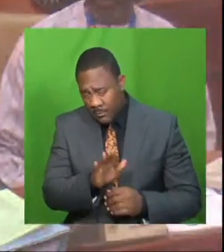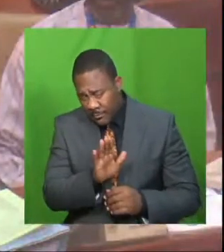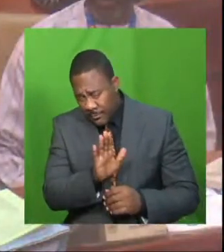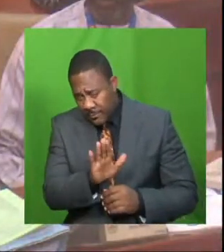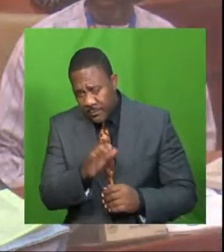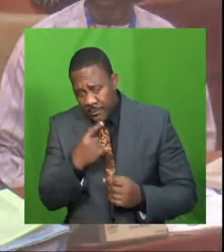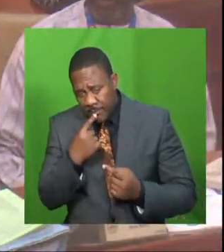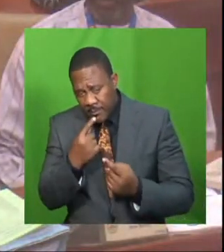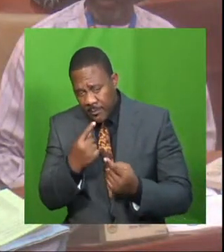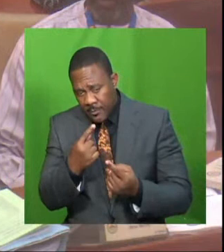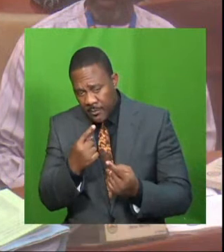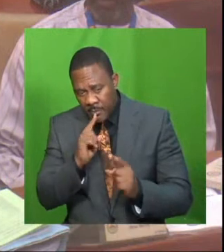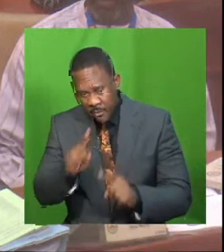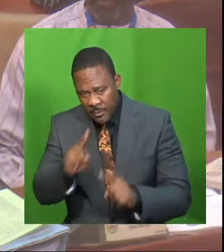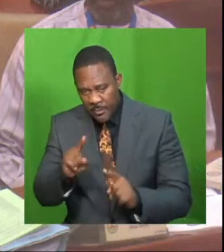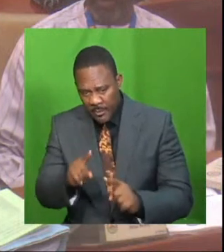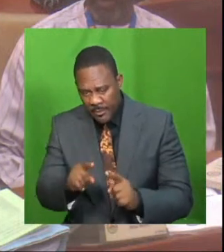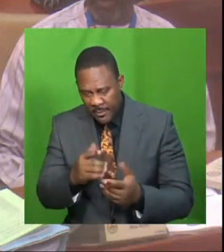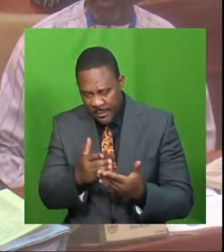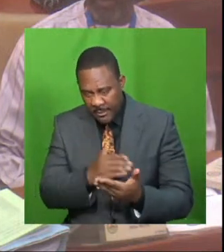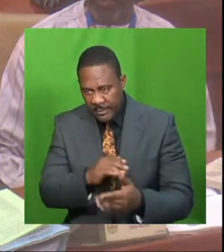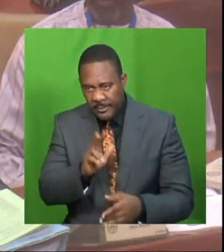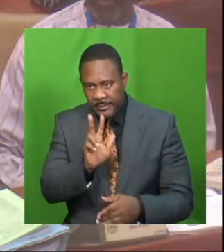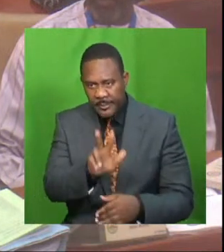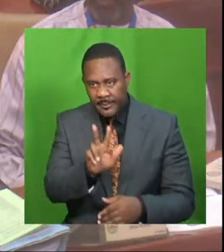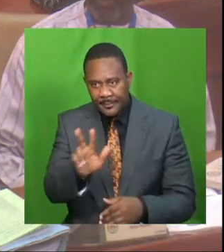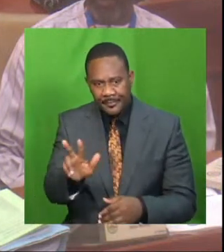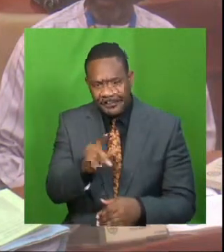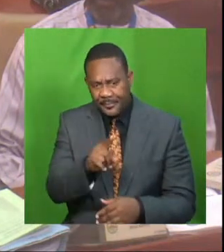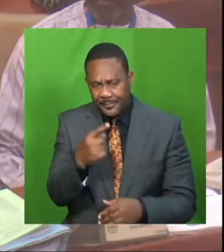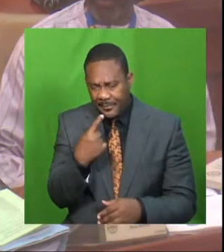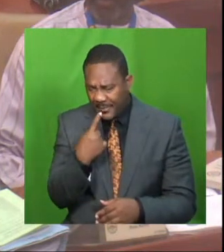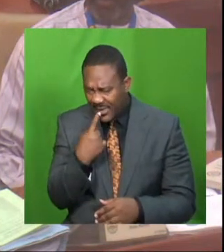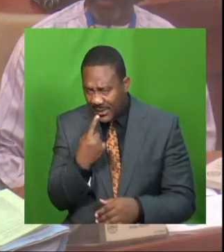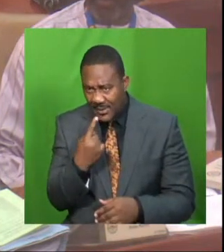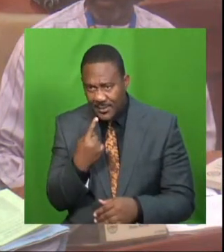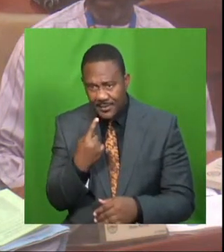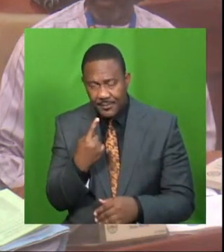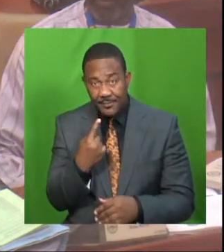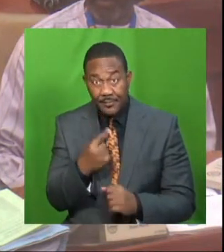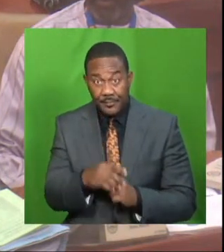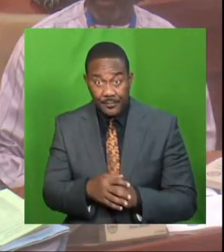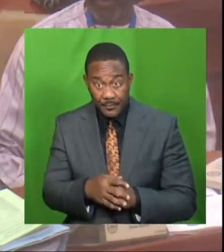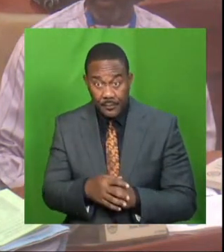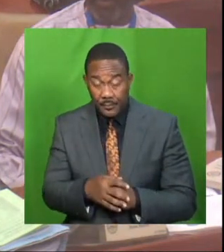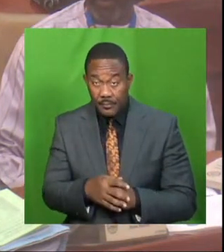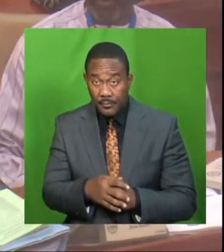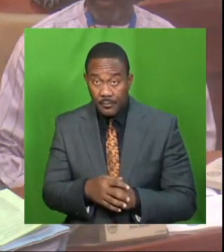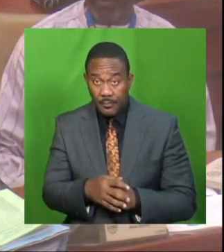page 33, you also talk about the broadcaster bill